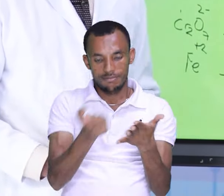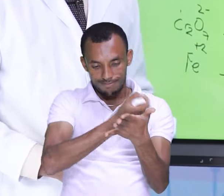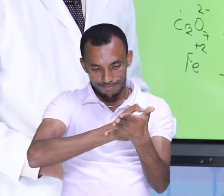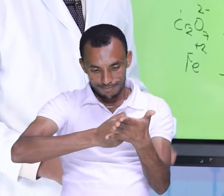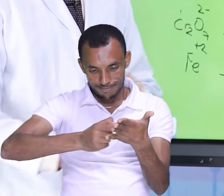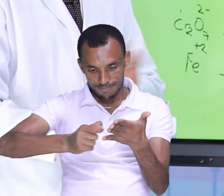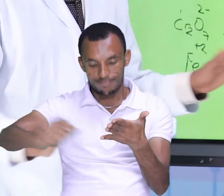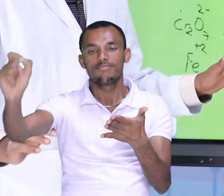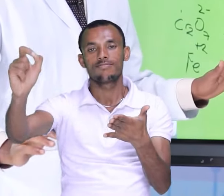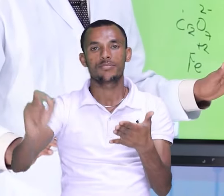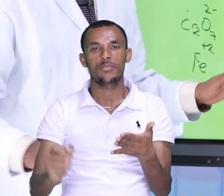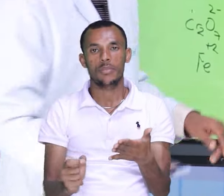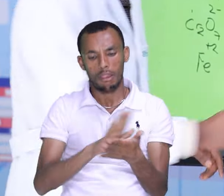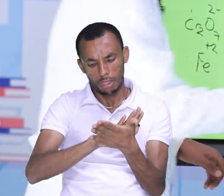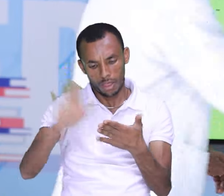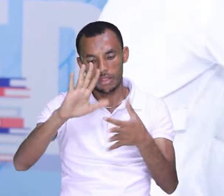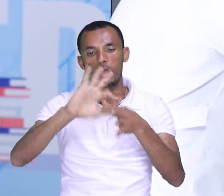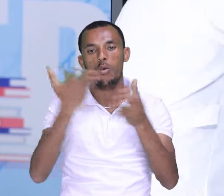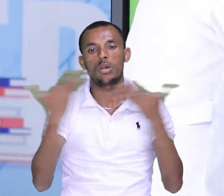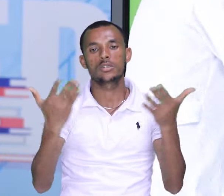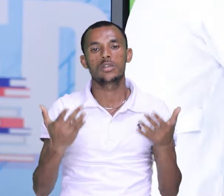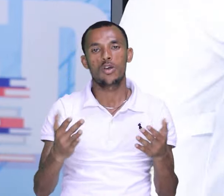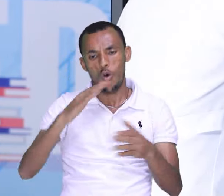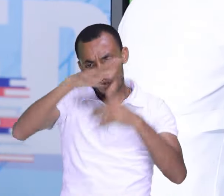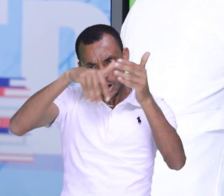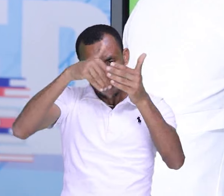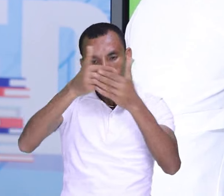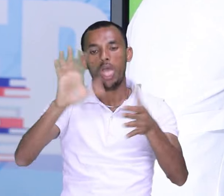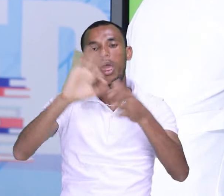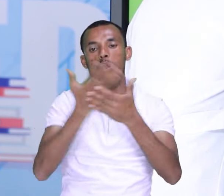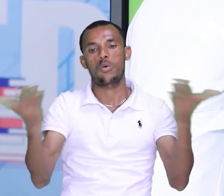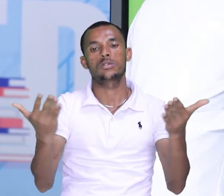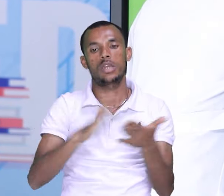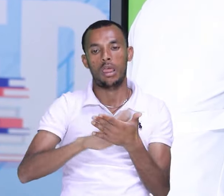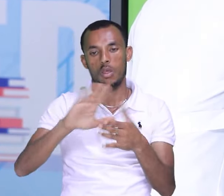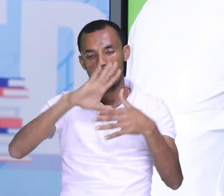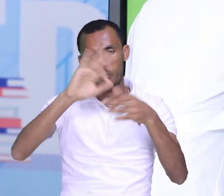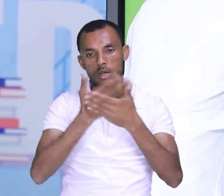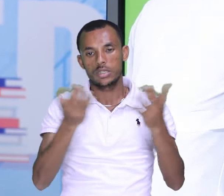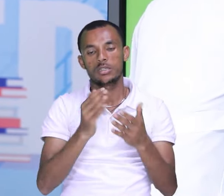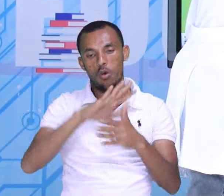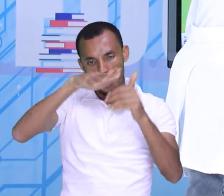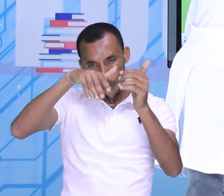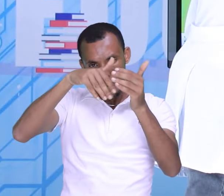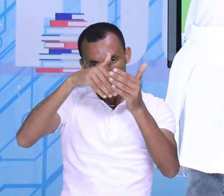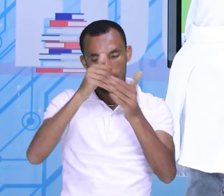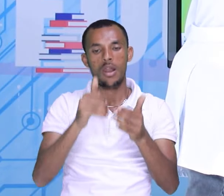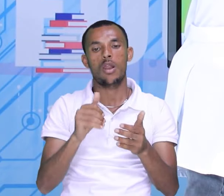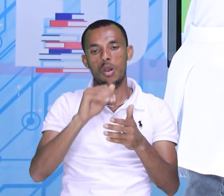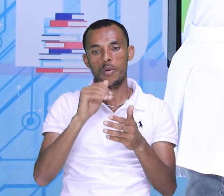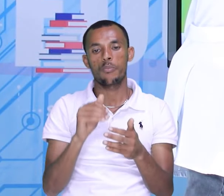writes net equation. The final equation, net equation, overall equation or net equation is